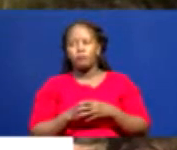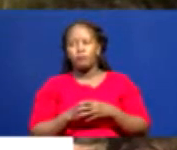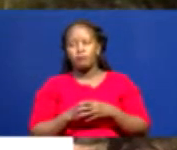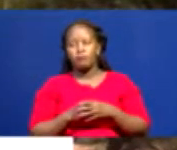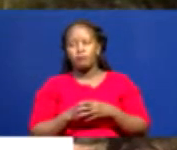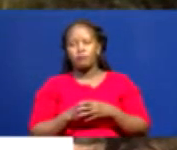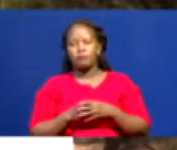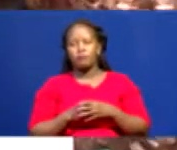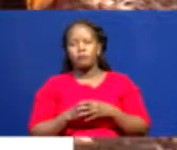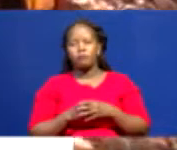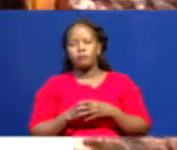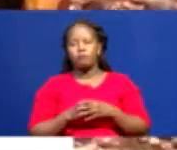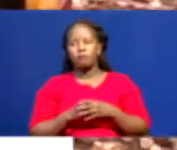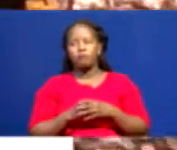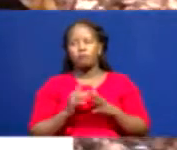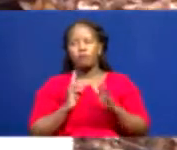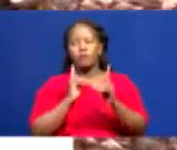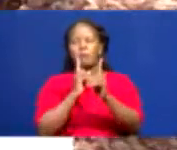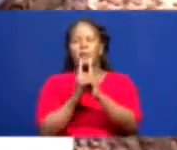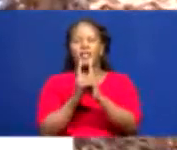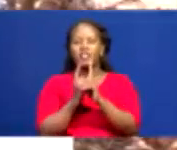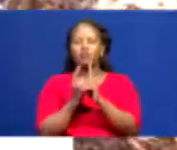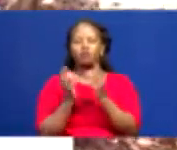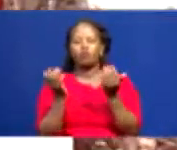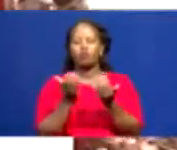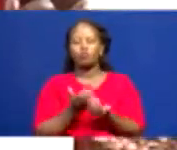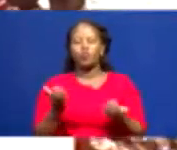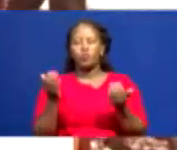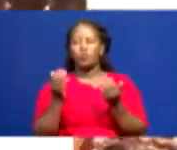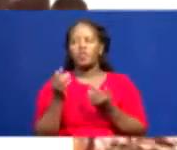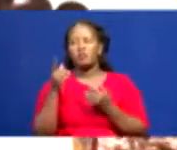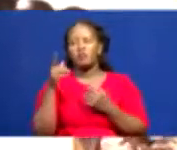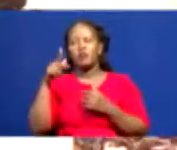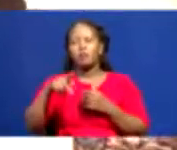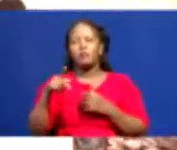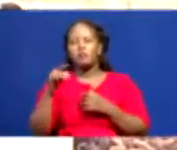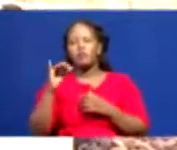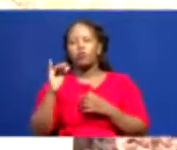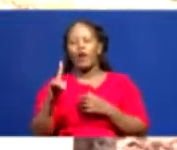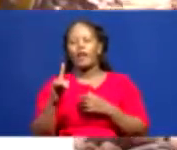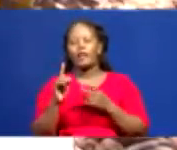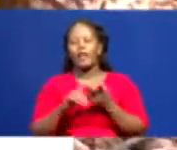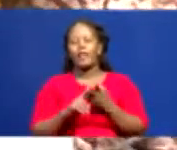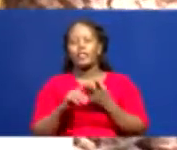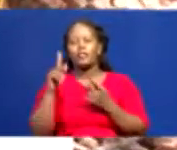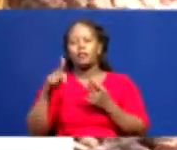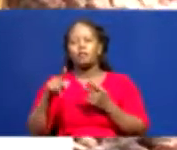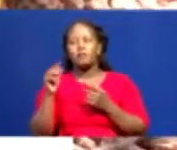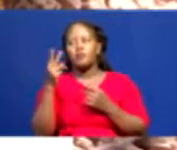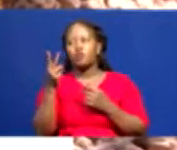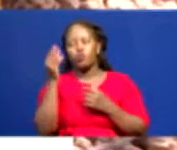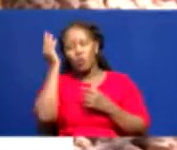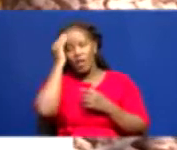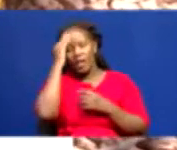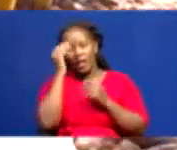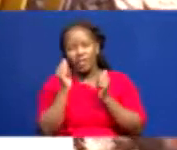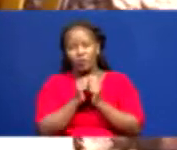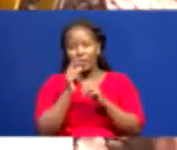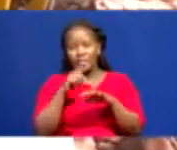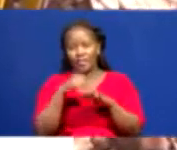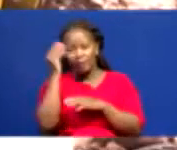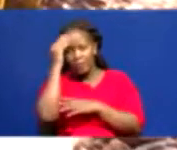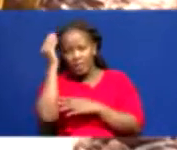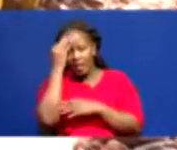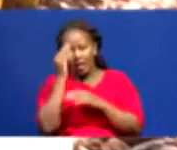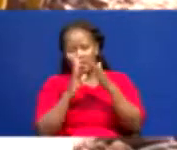We met early childhood pupils of baby class, PP1 and PP2, mixed up together while learning under a tree